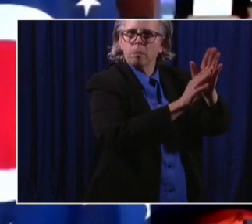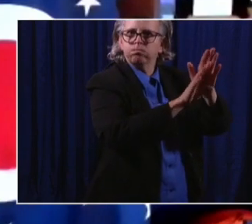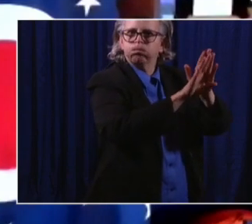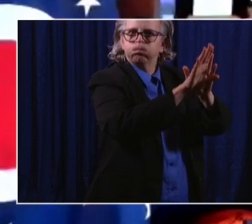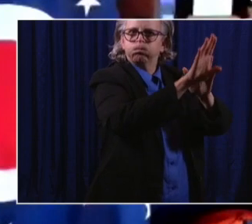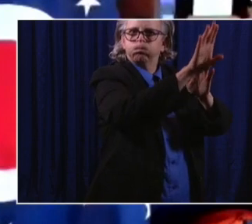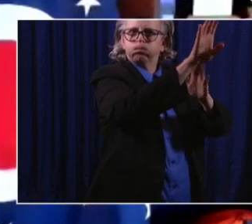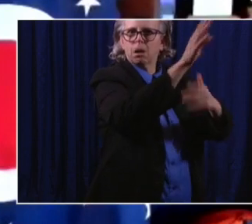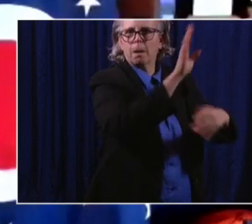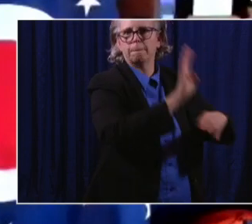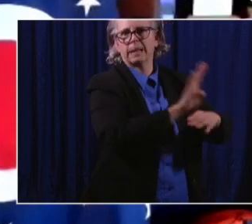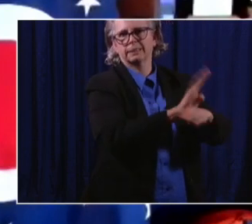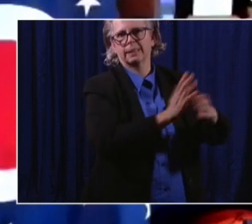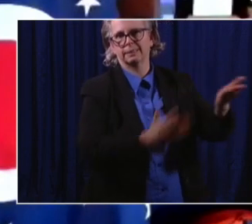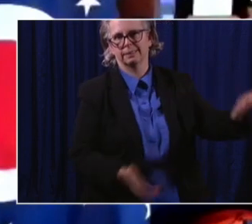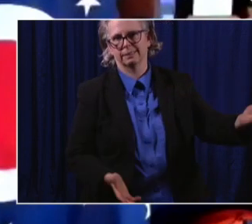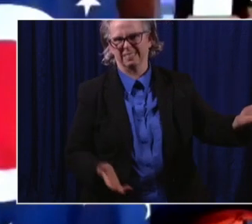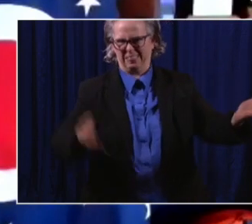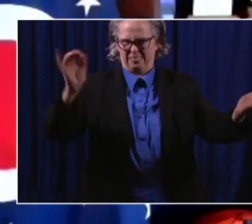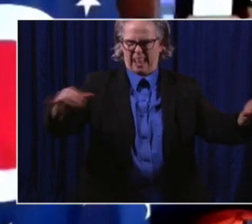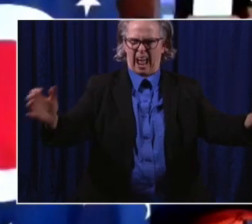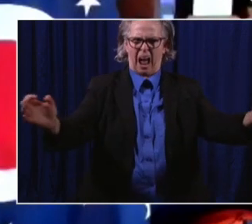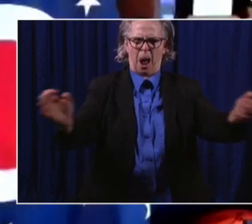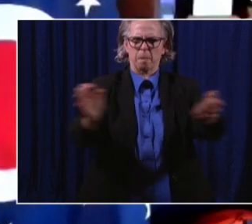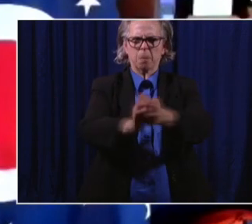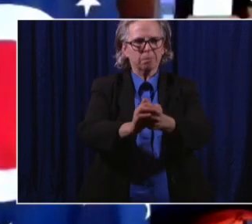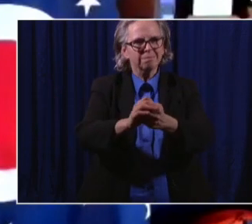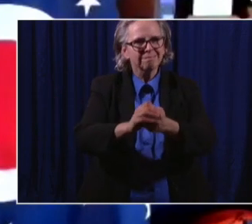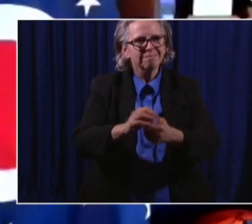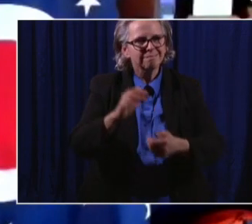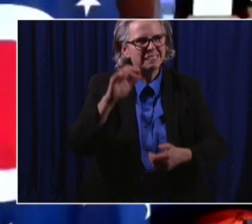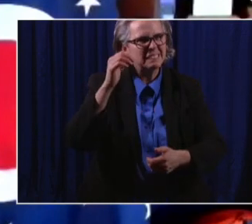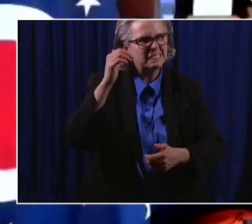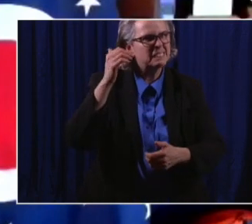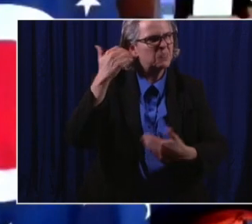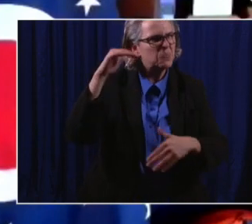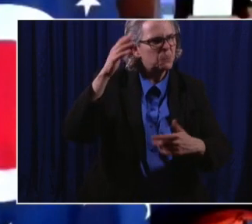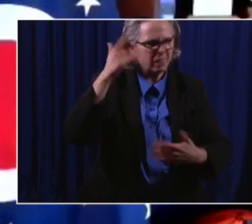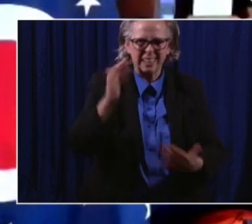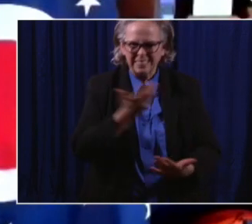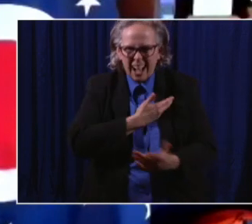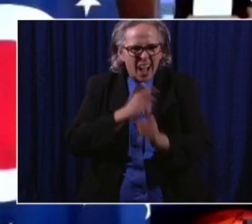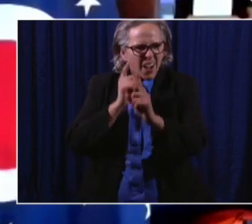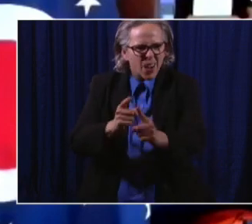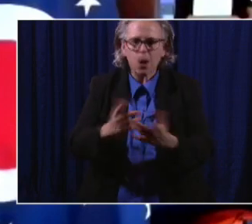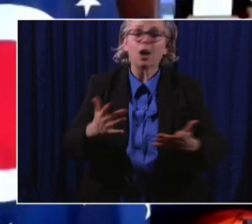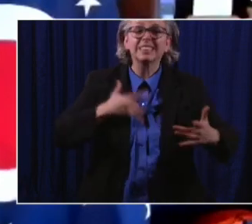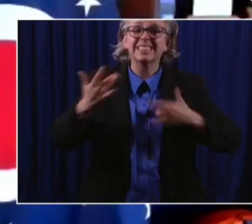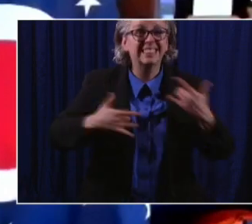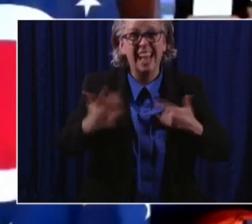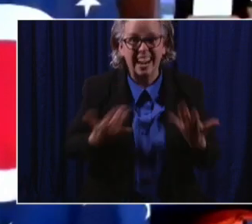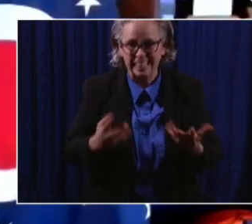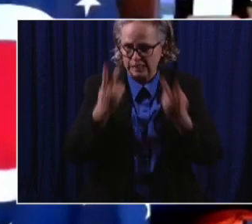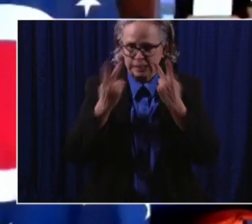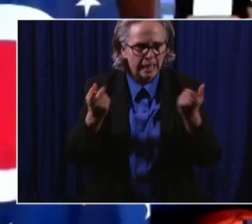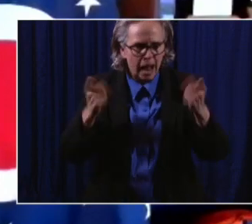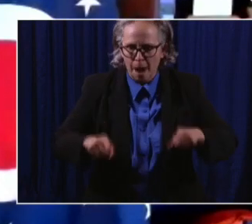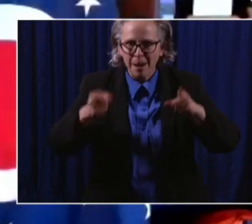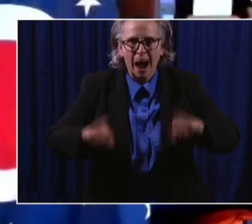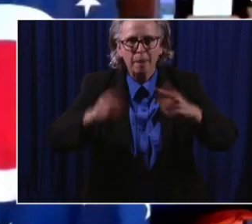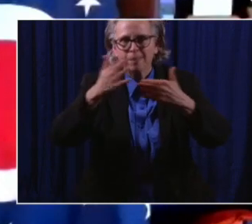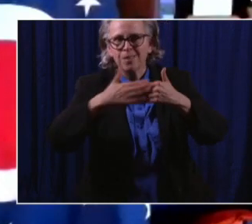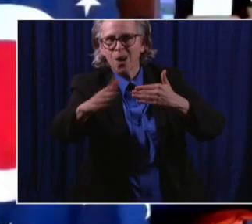business startups in our state. That's what this is all about, and we're excited about step 2 of the Ohio IP